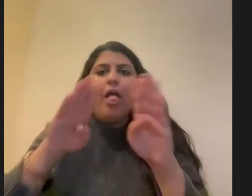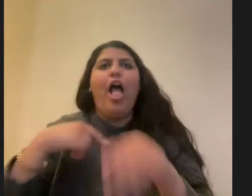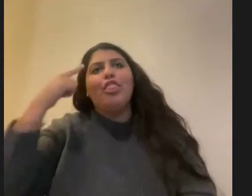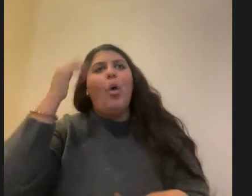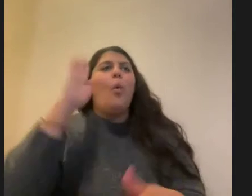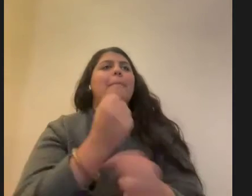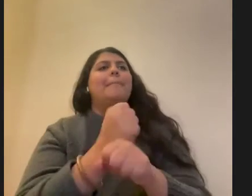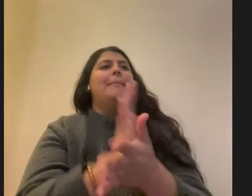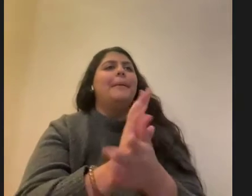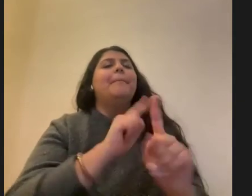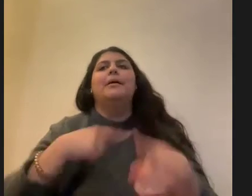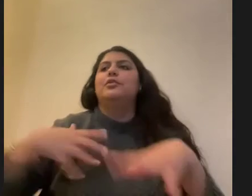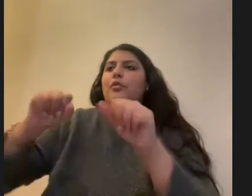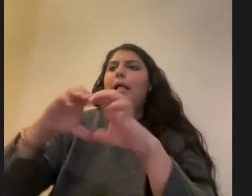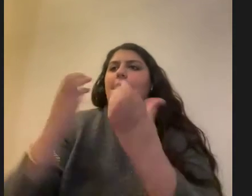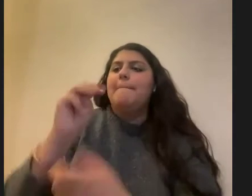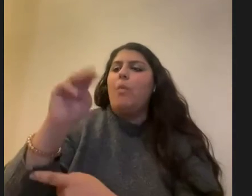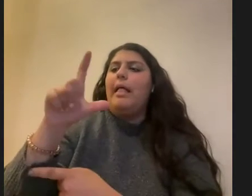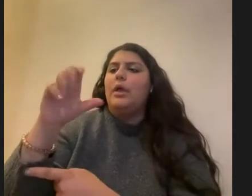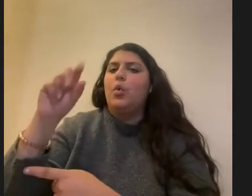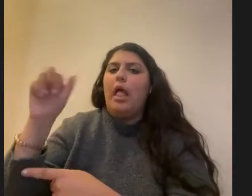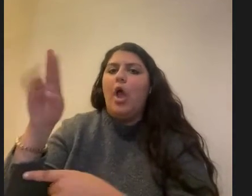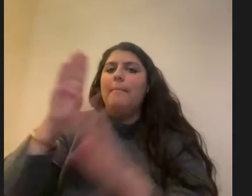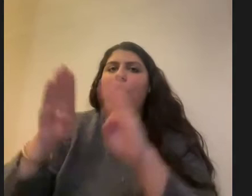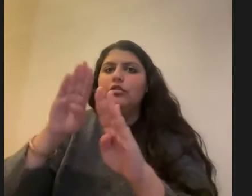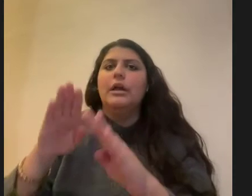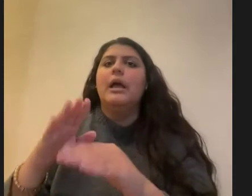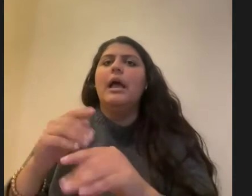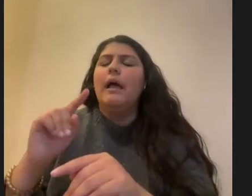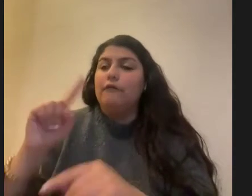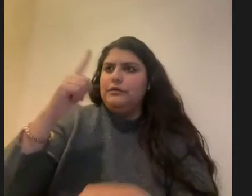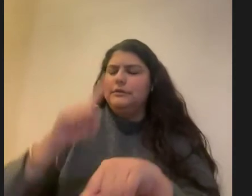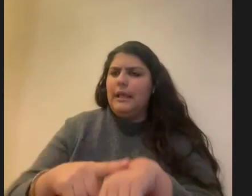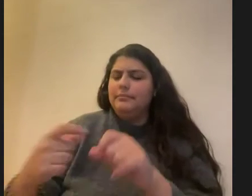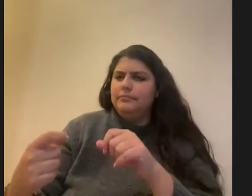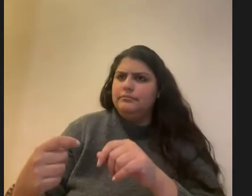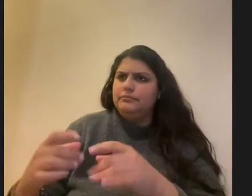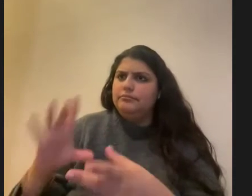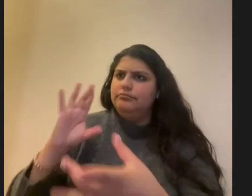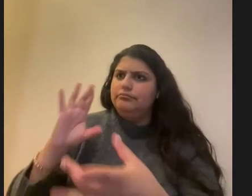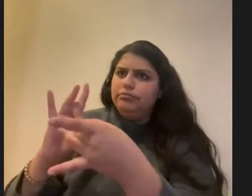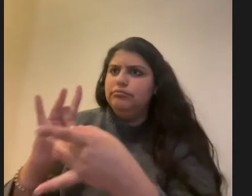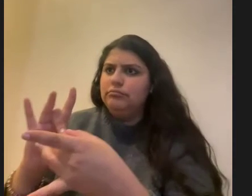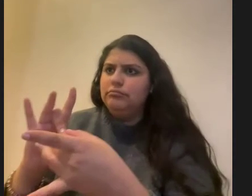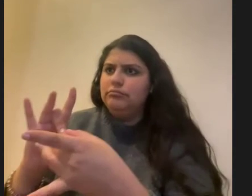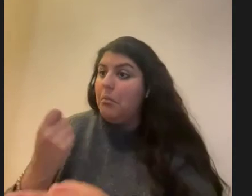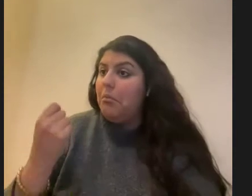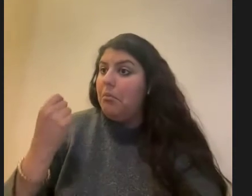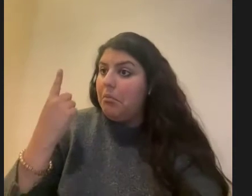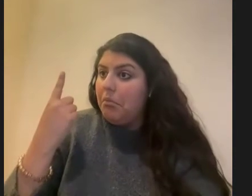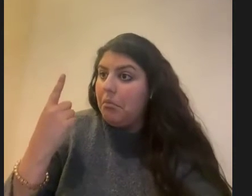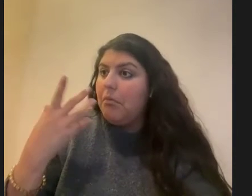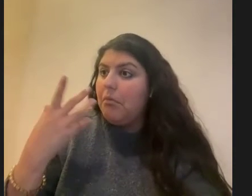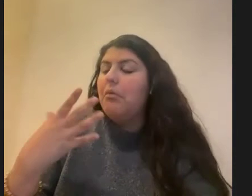biology class and everything like clicked for the first time and I all of a sudden understood molecular biology, and I was able to relate